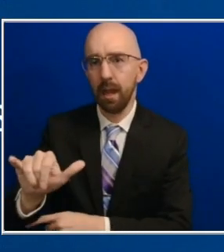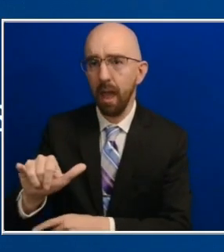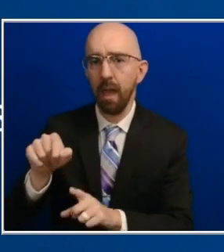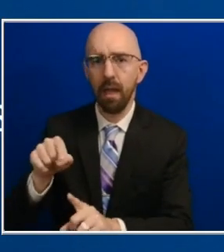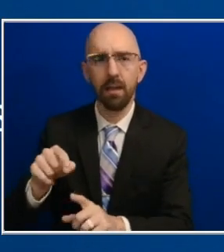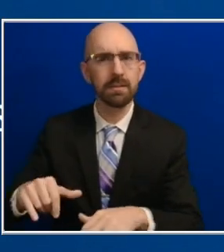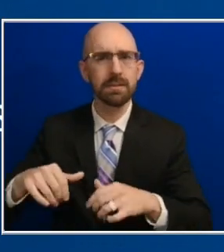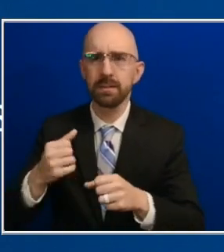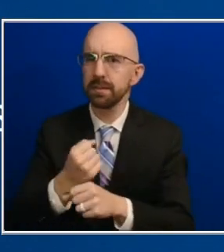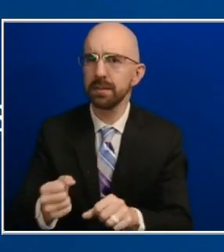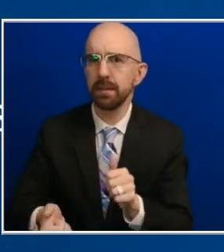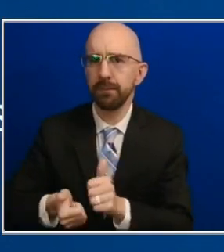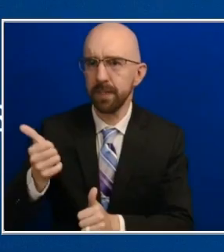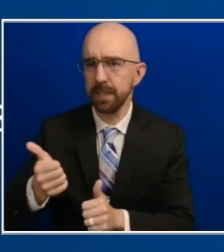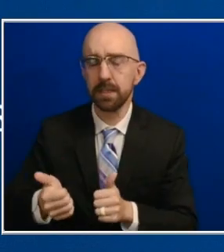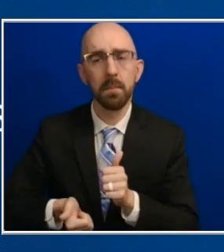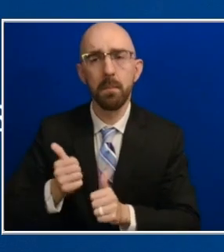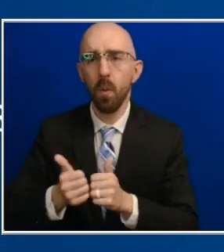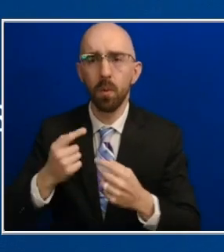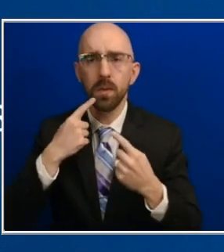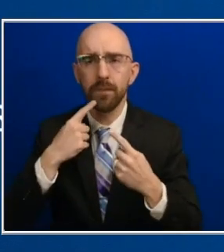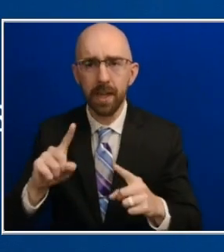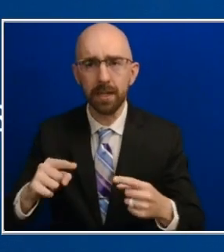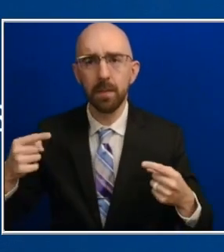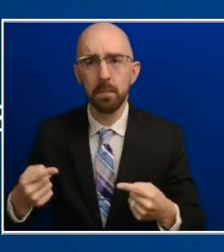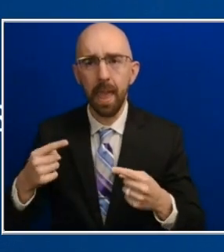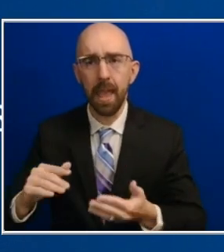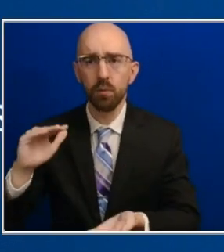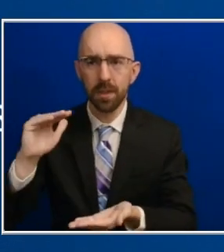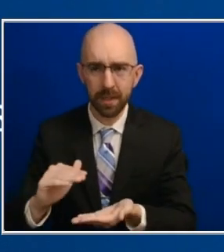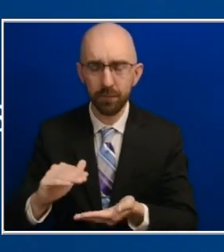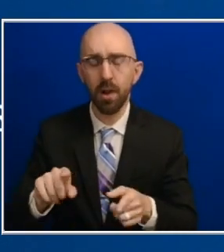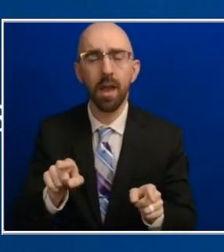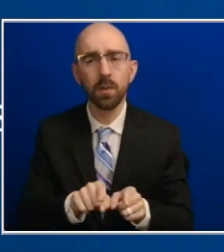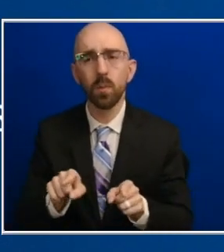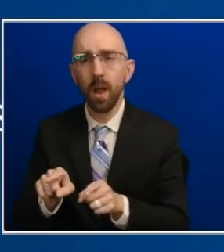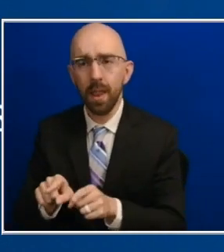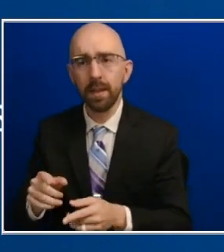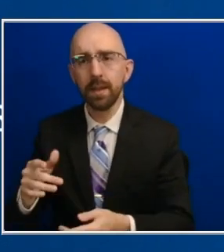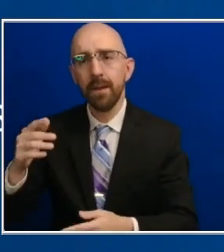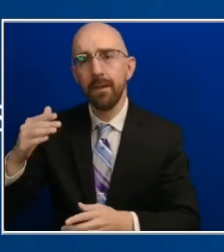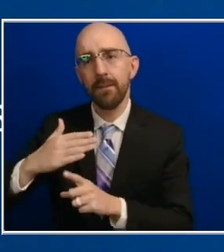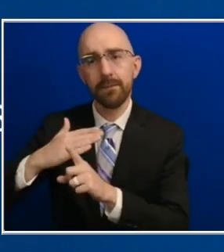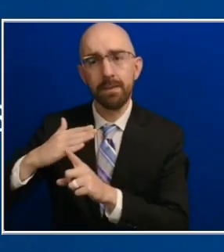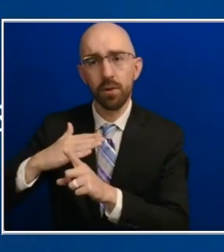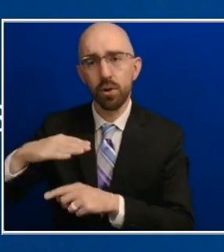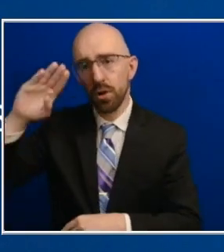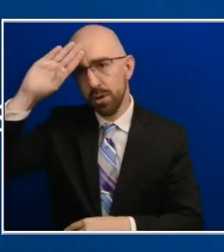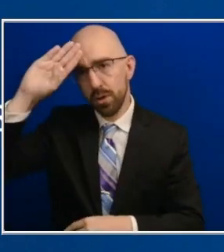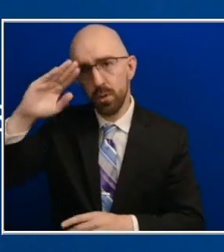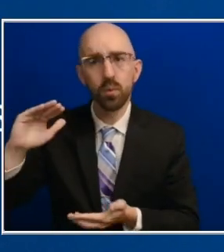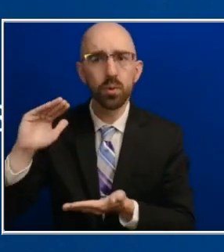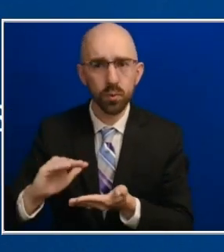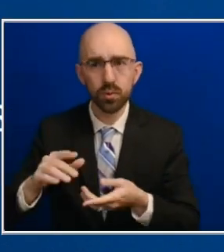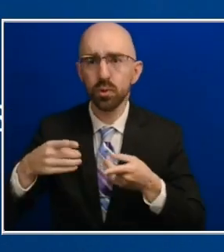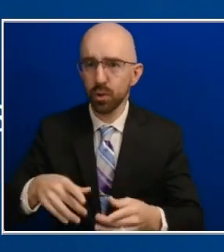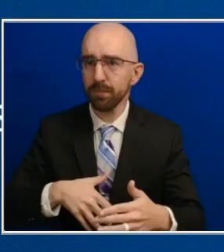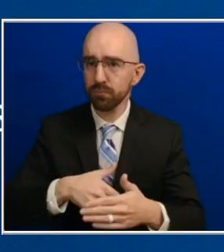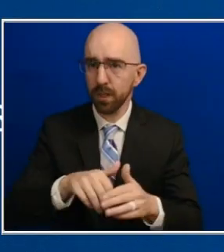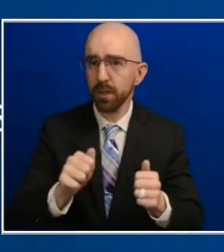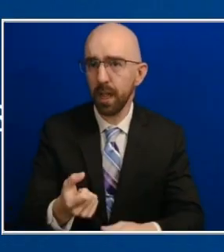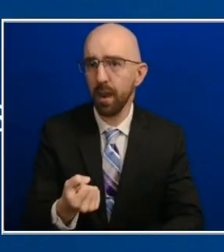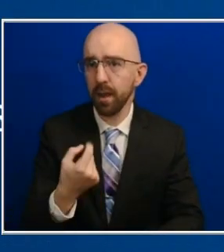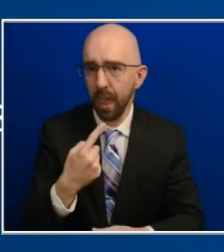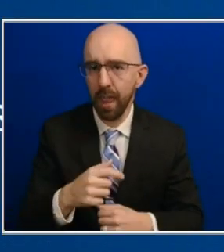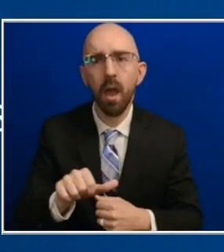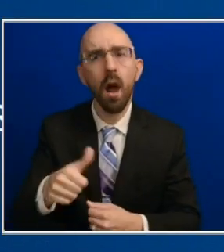safest and most effective pain reliever as well as fever reducer that you can take in pregnancy. There's other